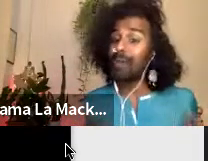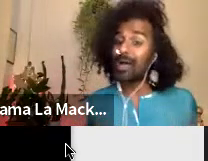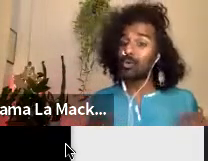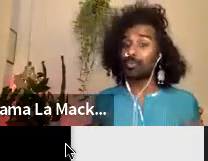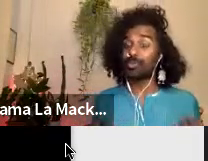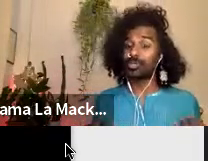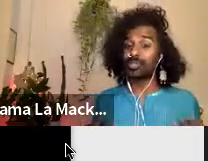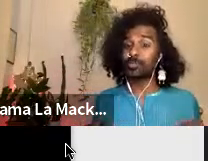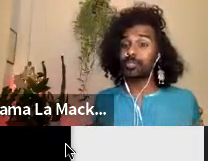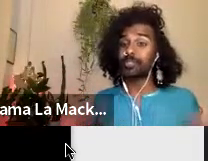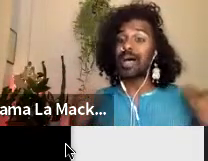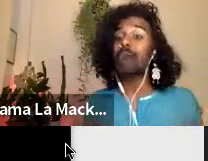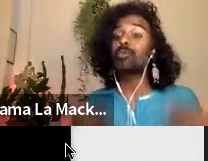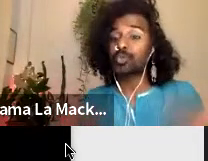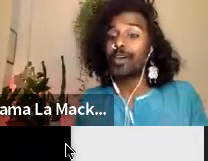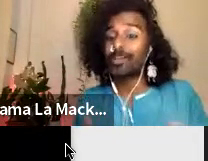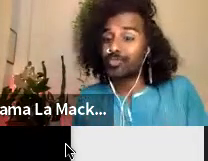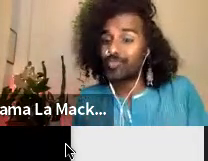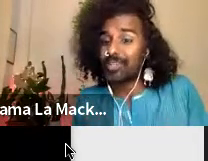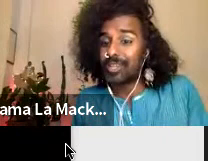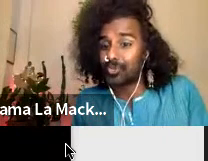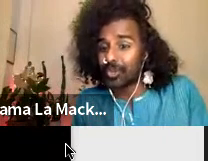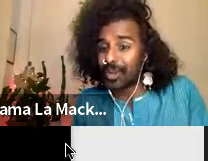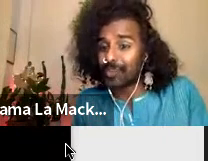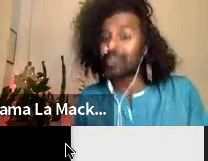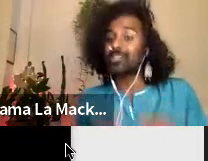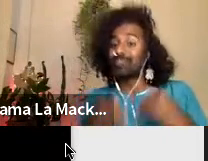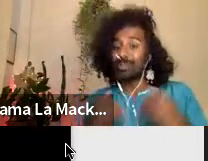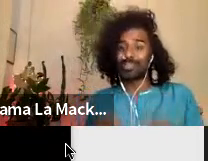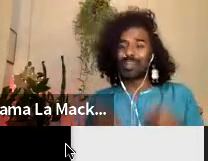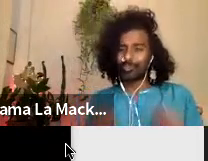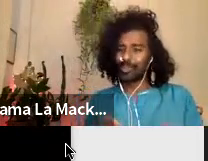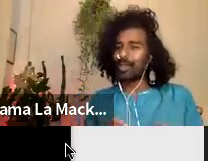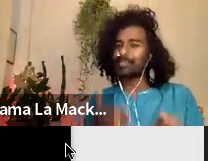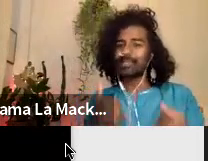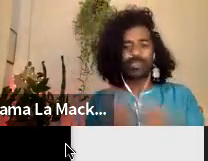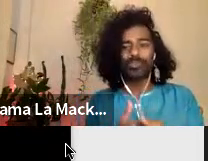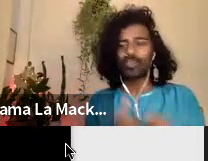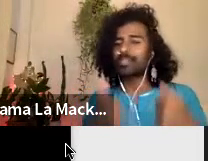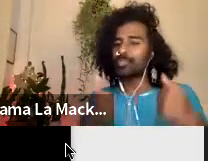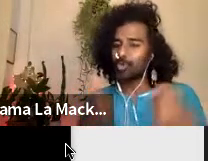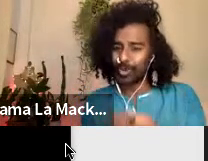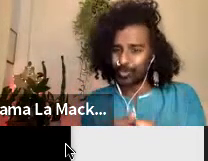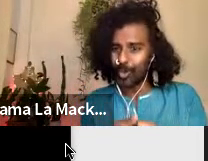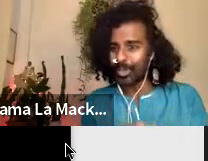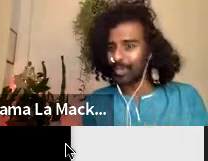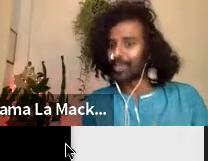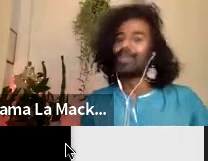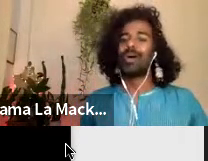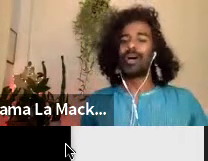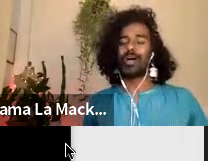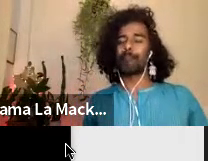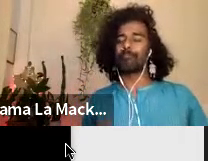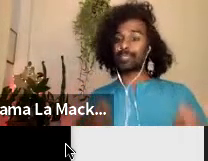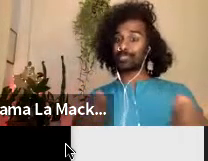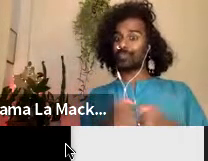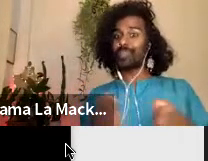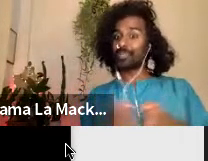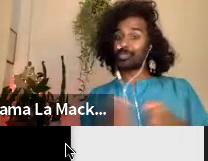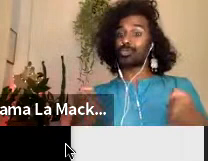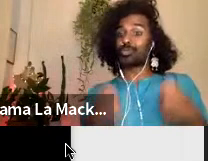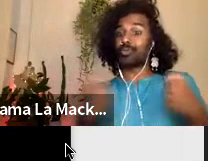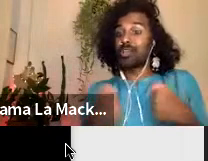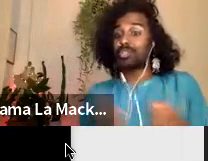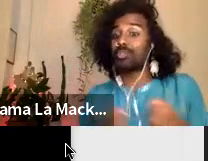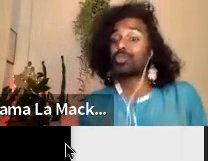while in my own personal experience, I was trying to fit into the narrative until I realized there's something that's not quite working. There's something